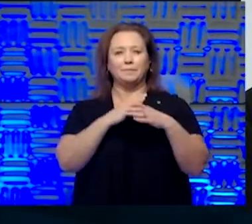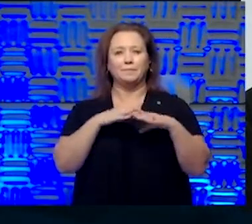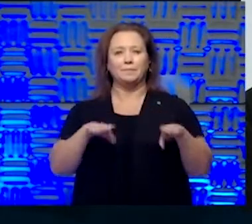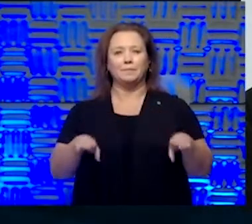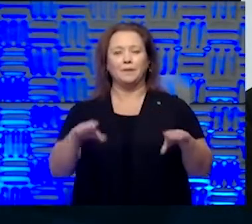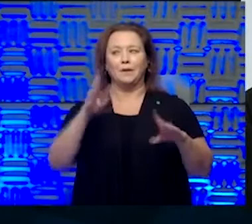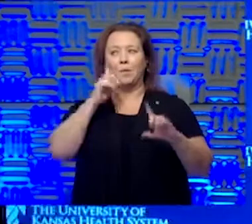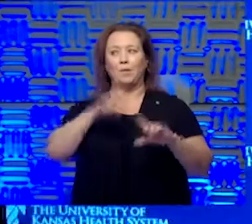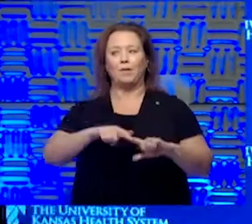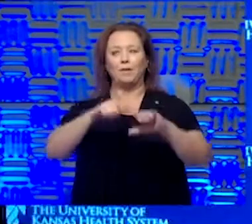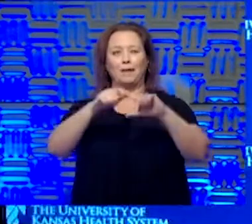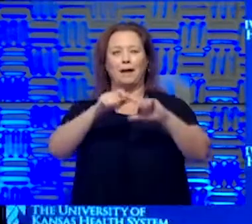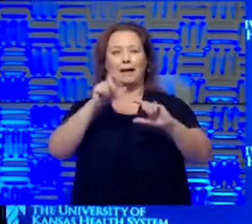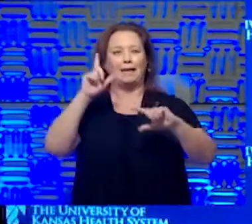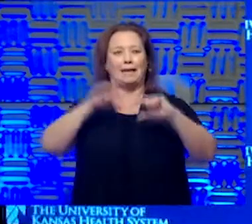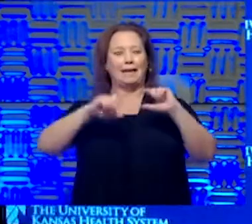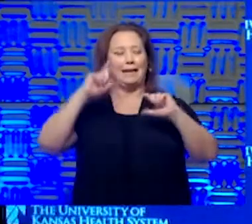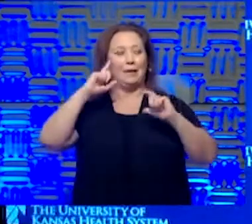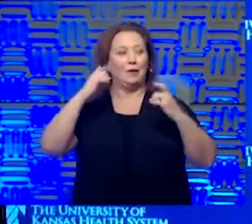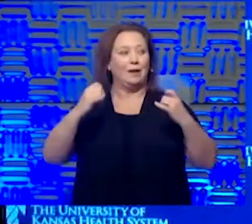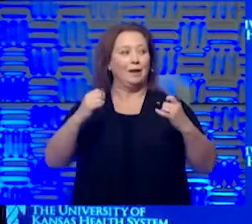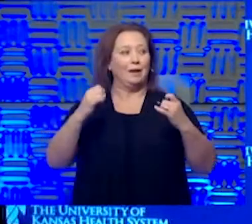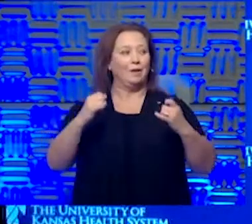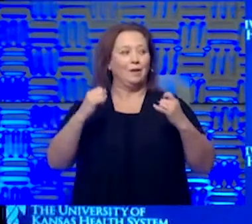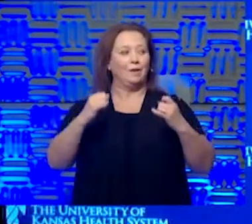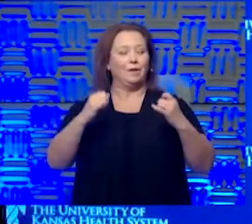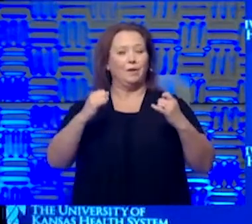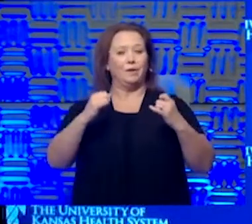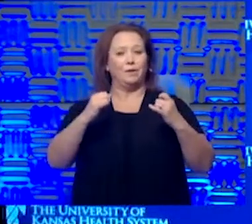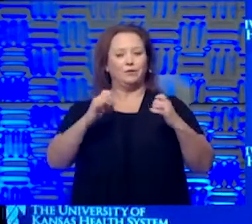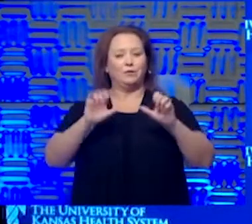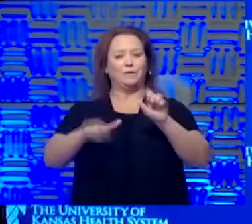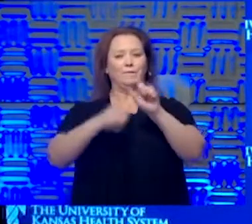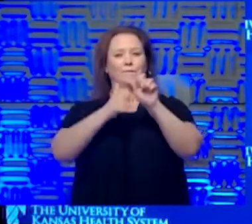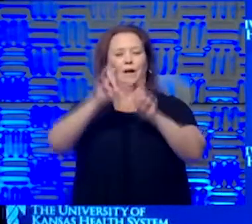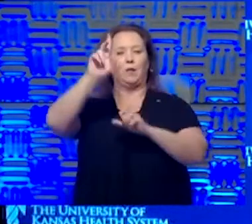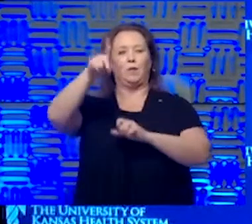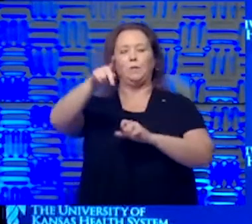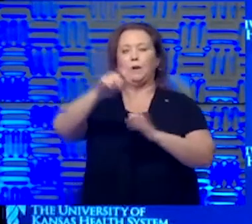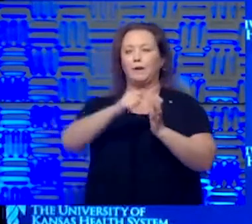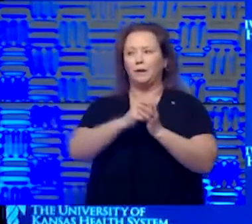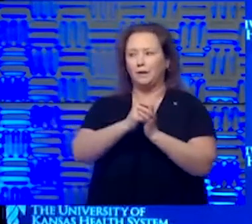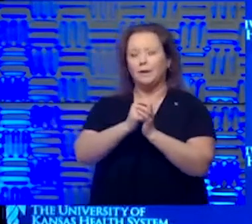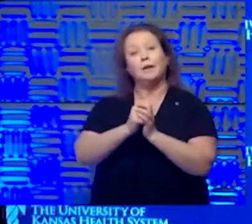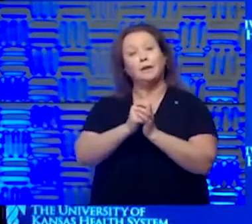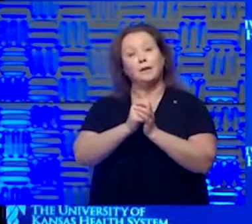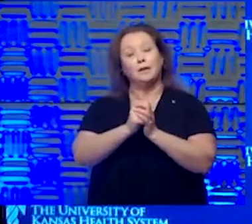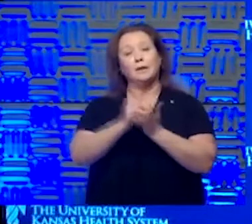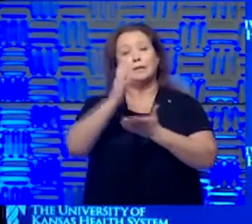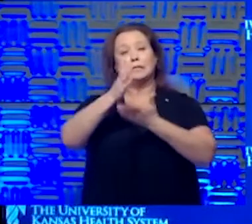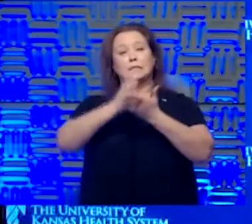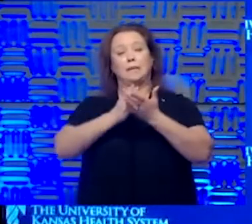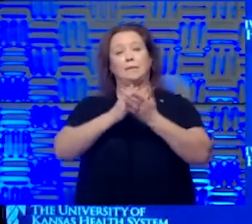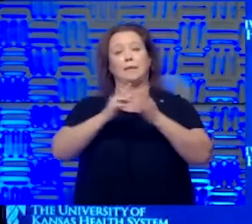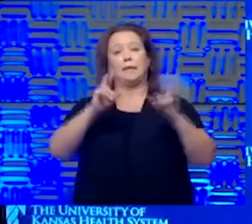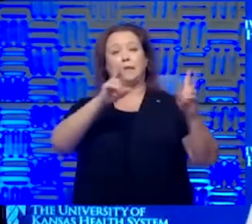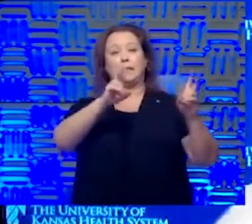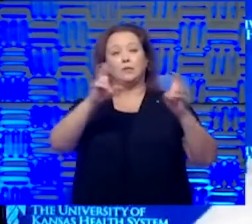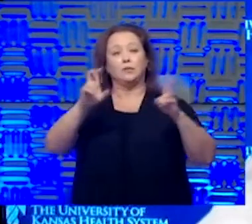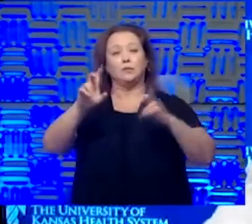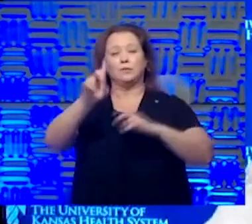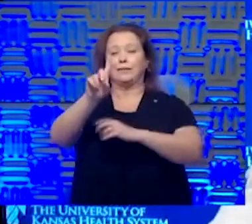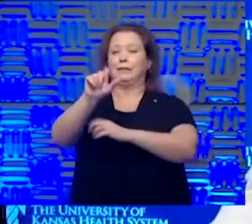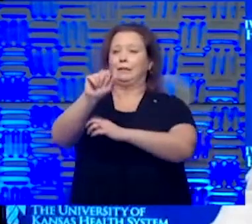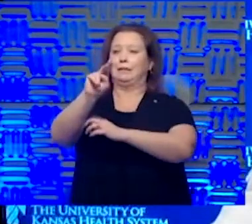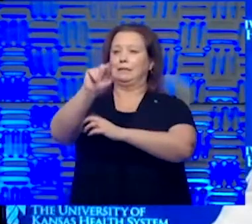We'll come back. I'm not hearing from her right now. So just a little follow-up, though, on some of the issues we've been raising. Dana,